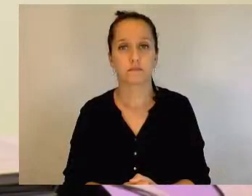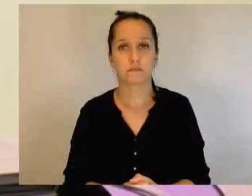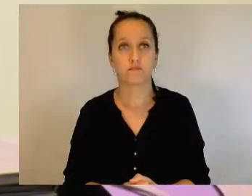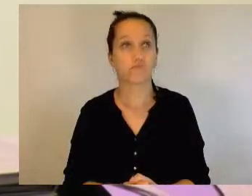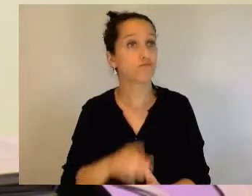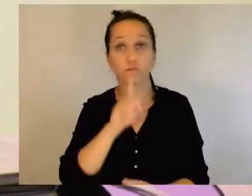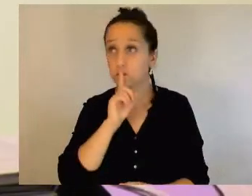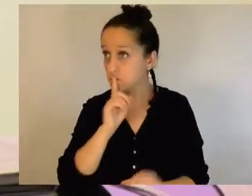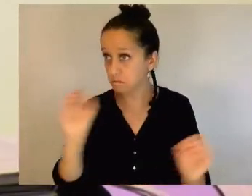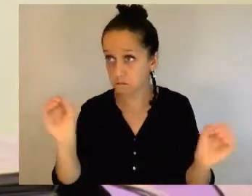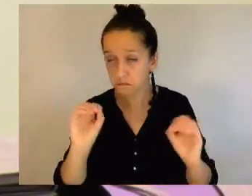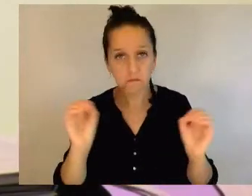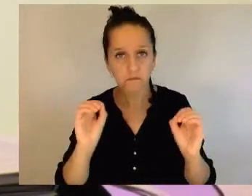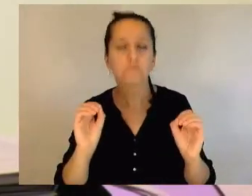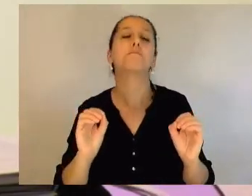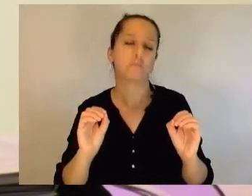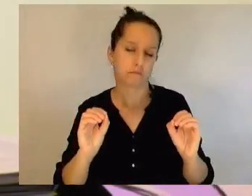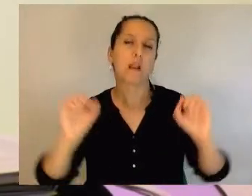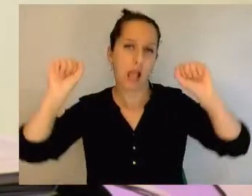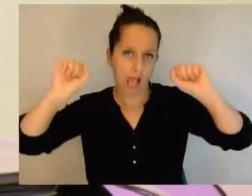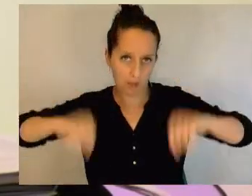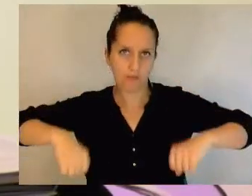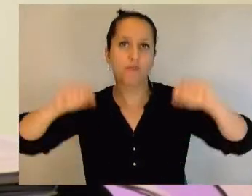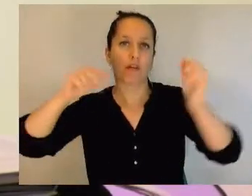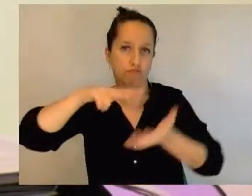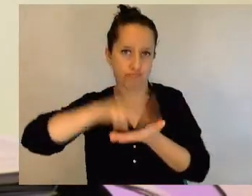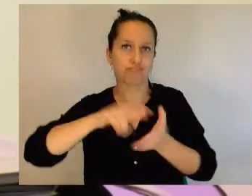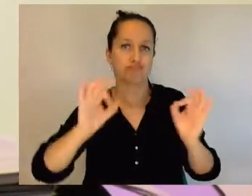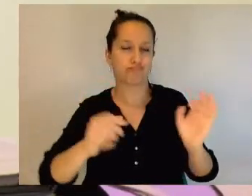If there are no comments, it is approved.